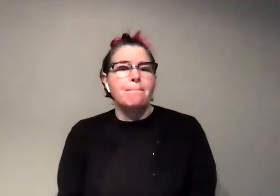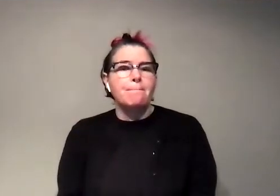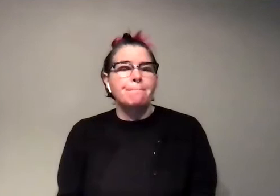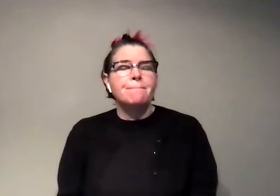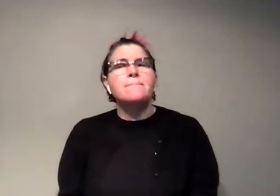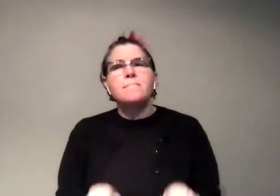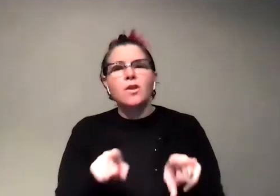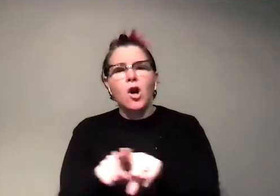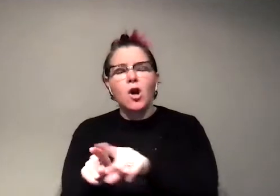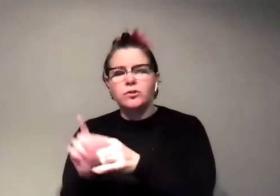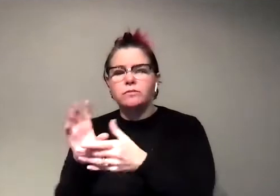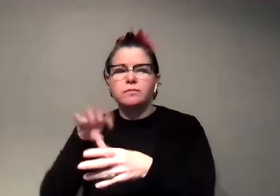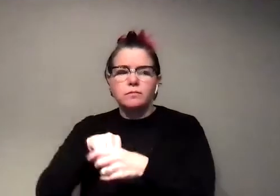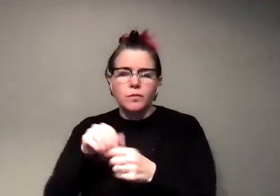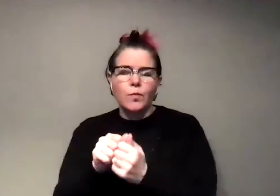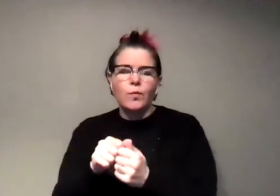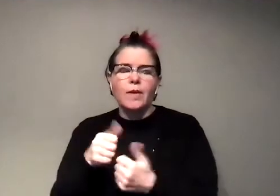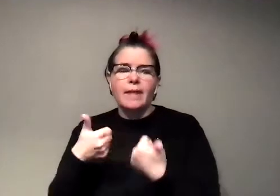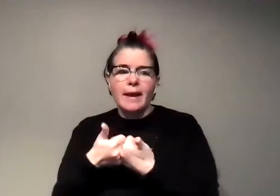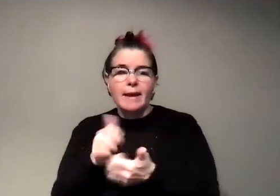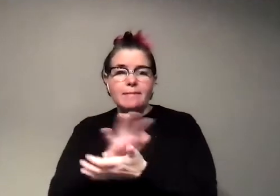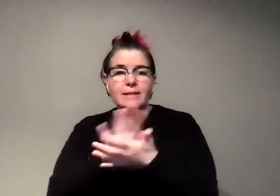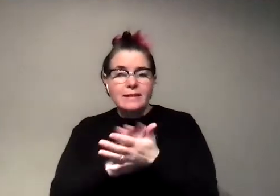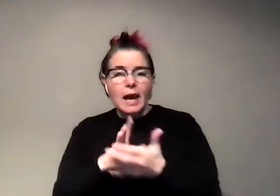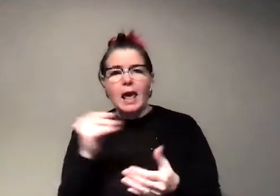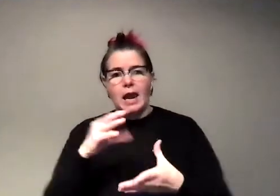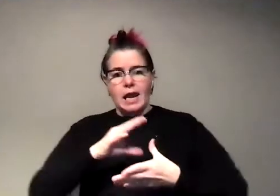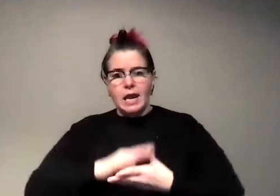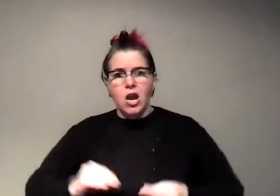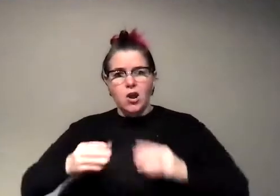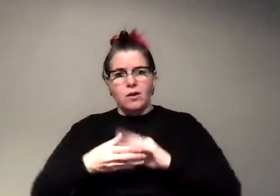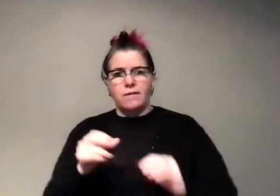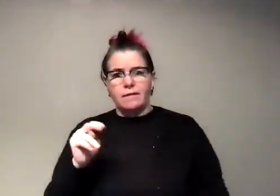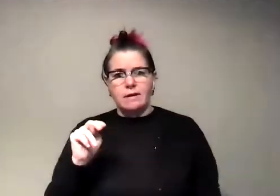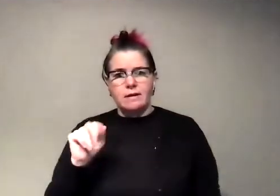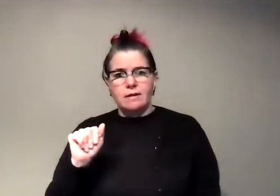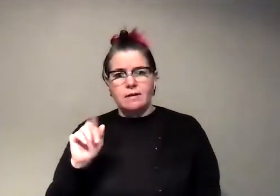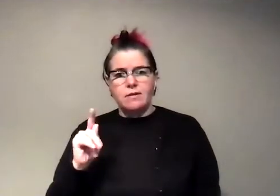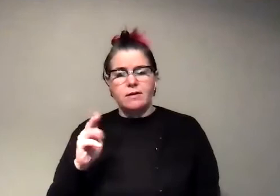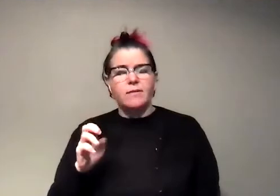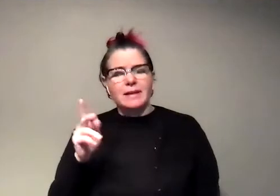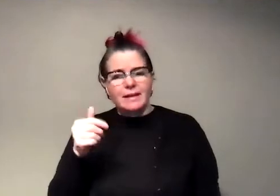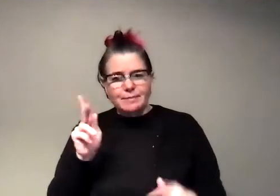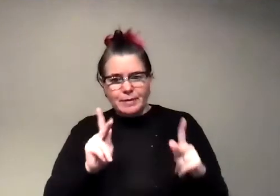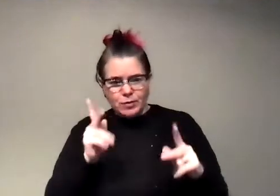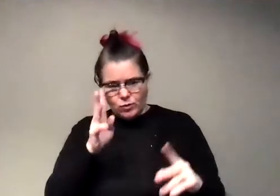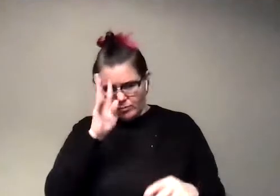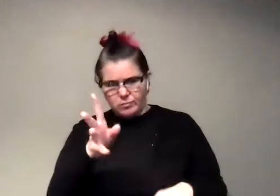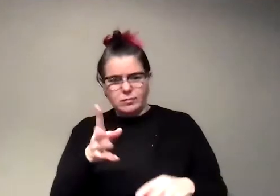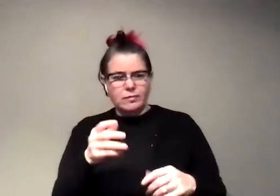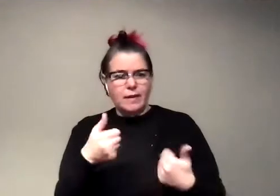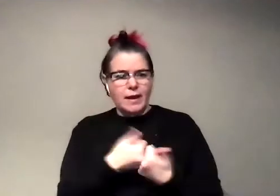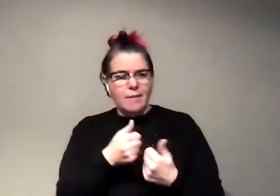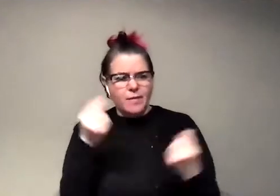into game design and narrative, because the people that build these games have to think about that stuff, right? They have to think